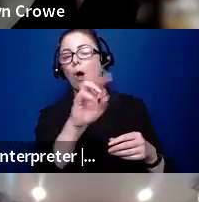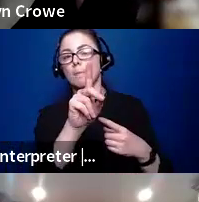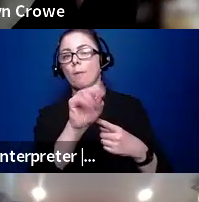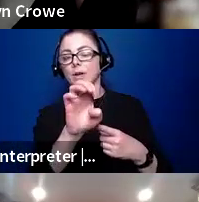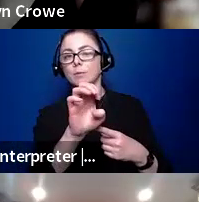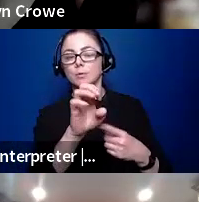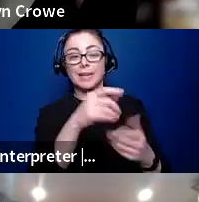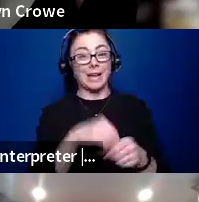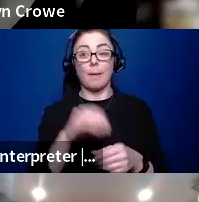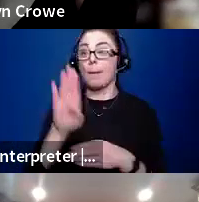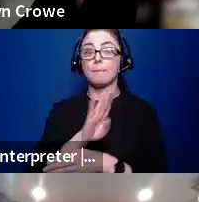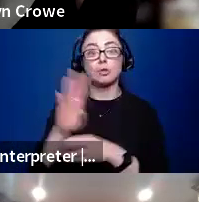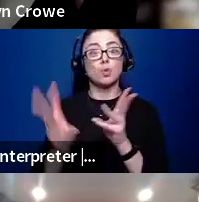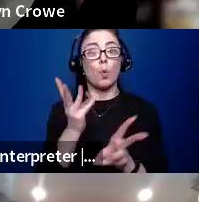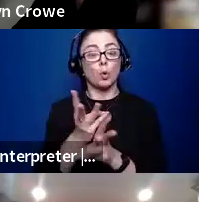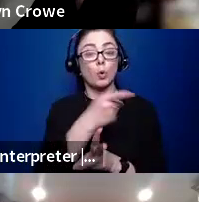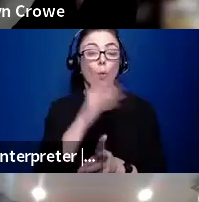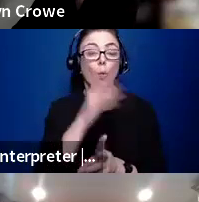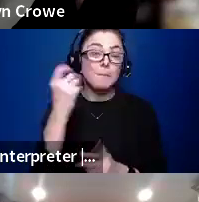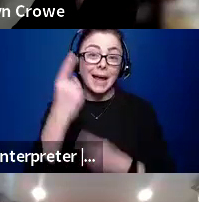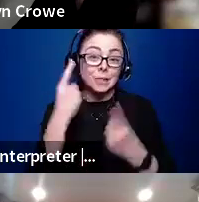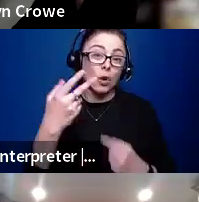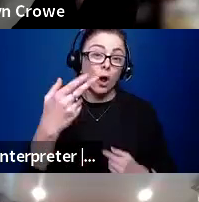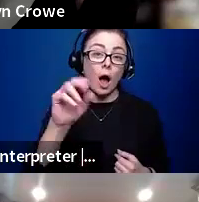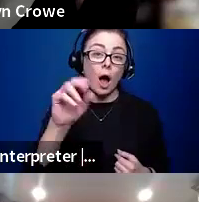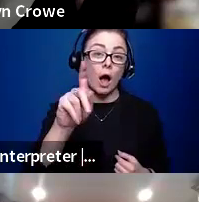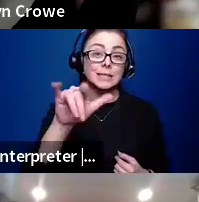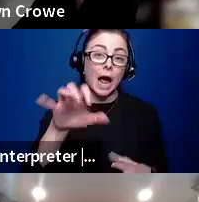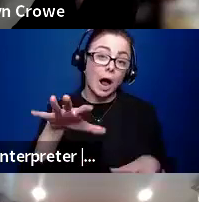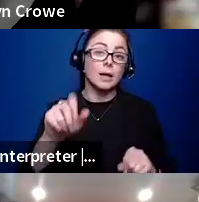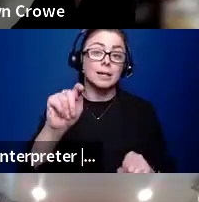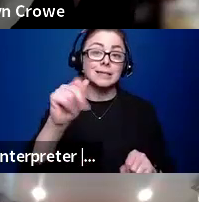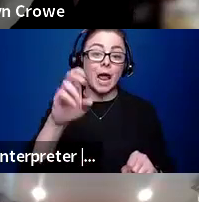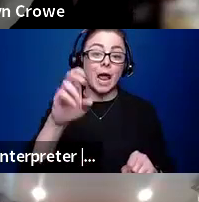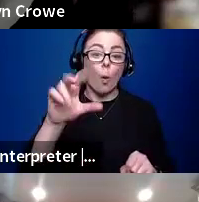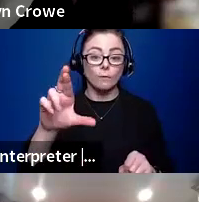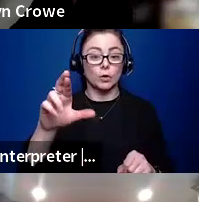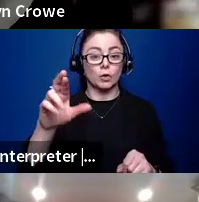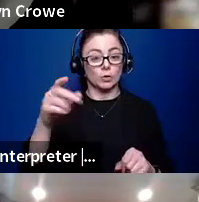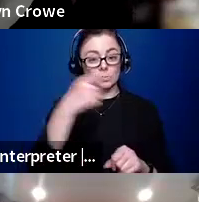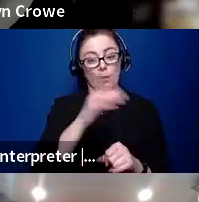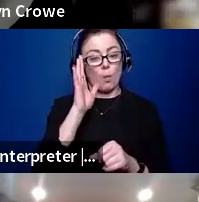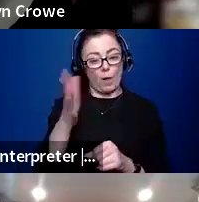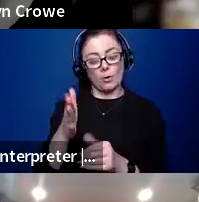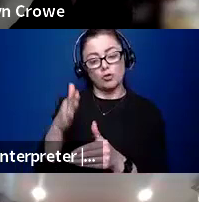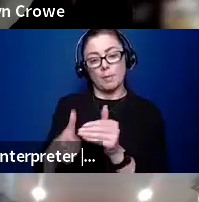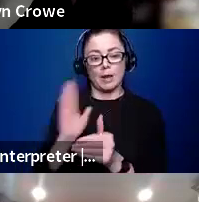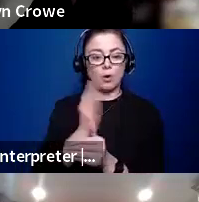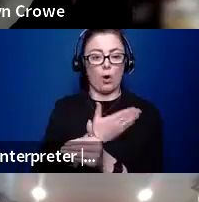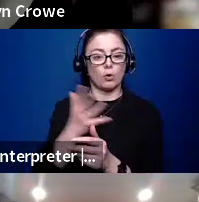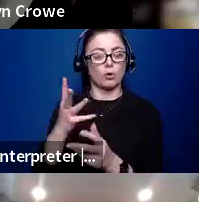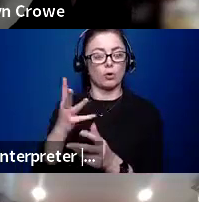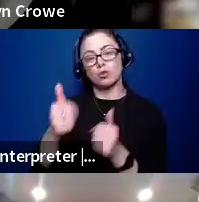hostile takeover because they're actually assuming all the assets of the AEA, terminating our chief administrators, and limiting our decision